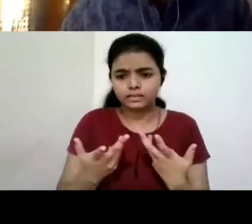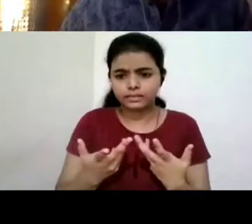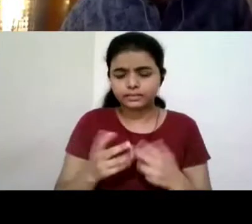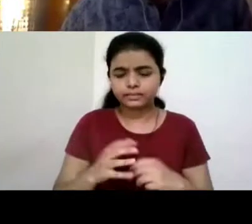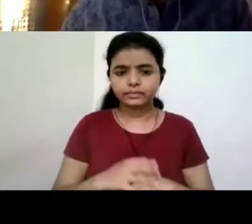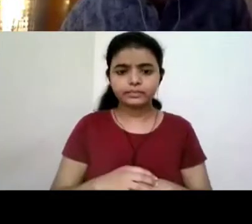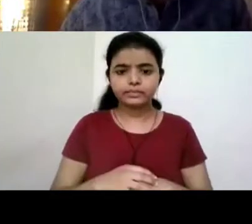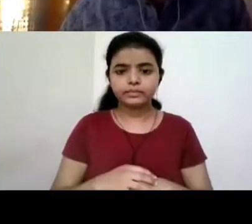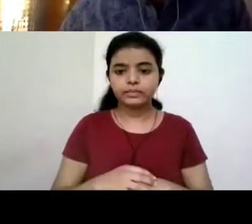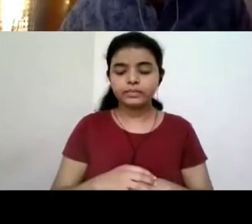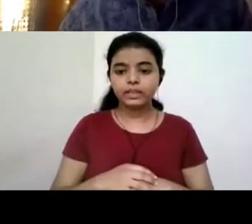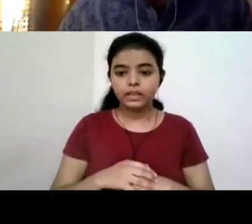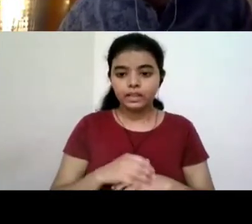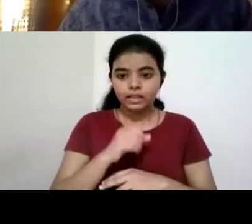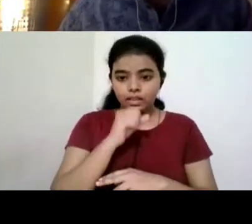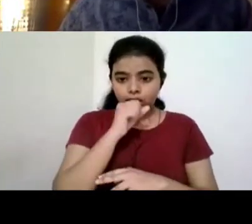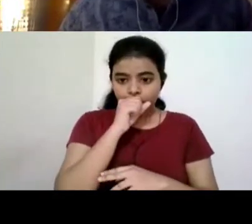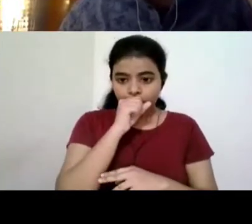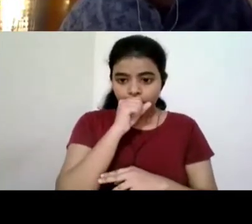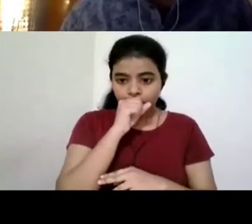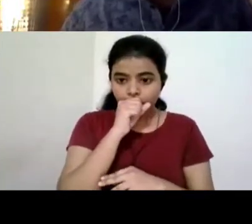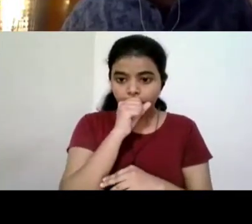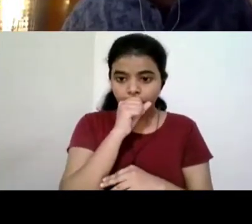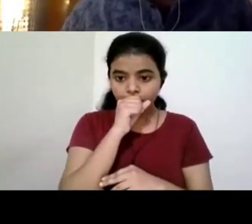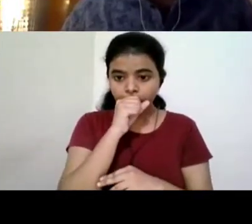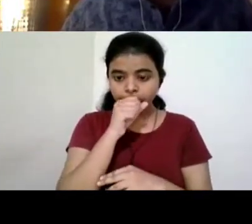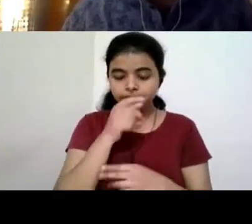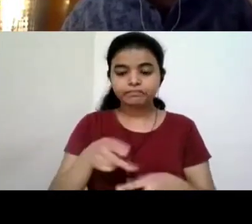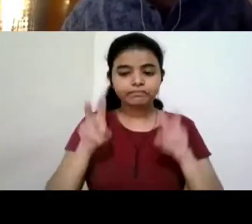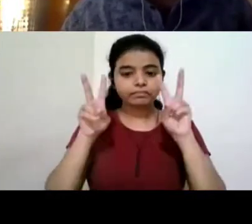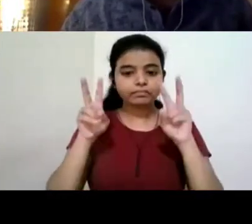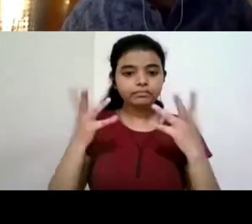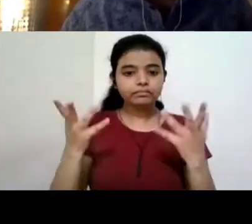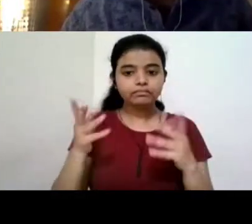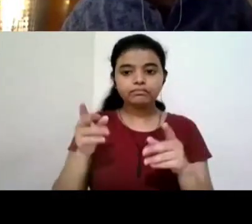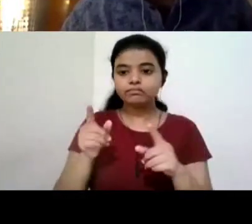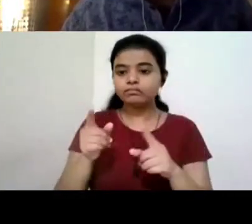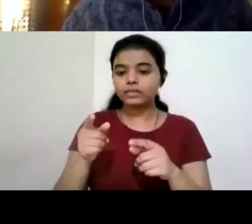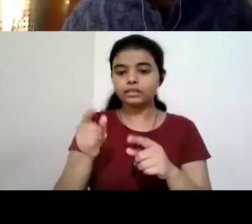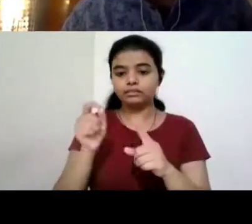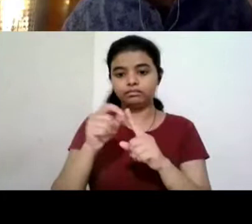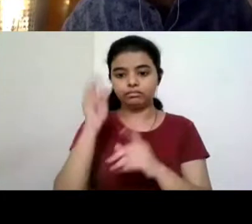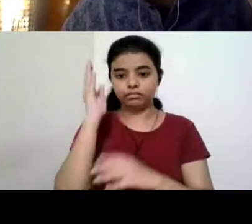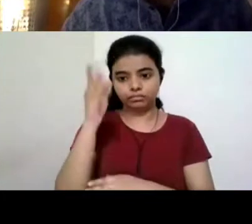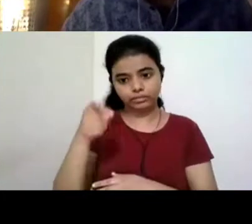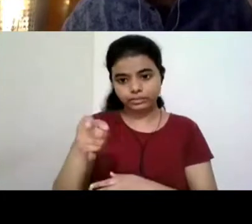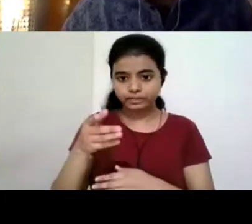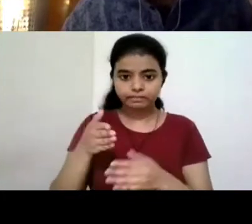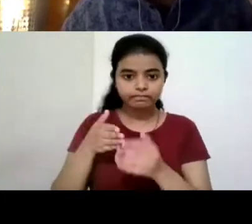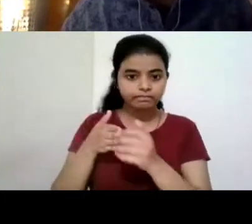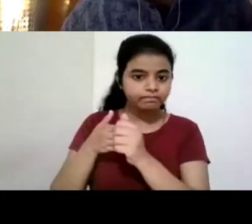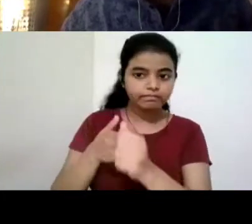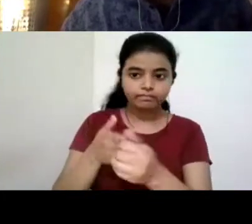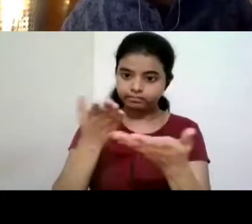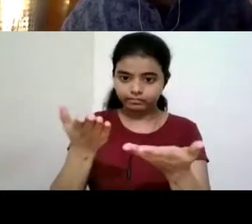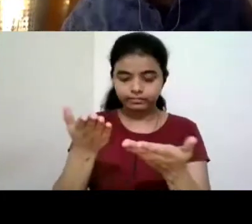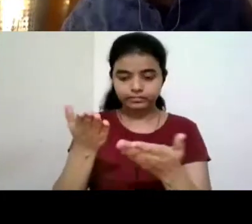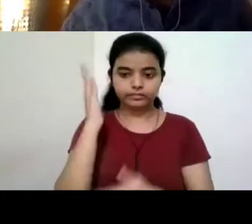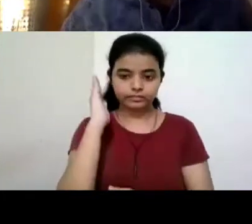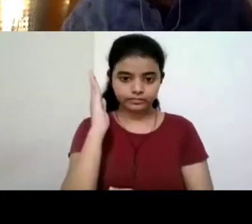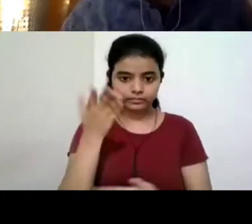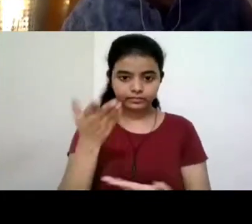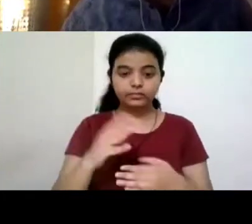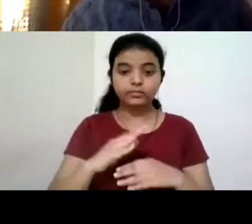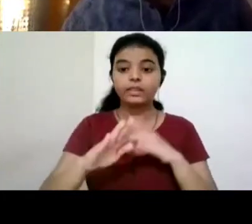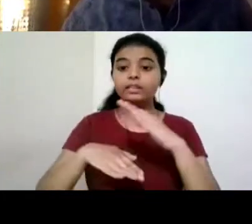Professor, so the format is as follows. Professor Dhanda would speak for about an hour. And